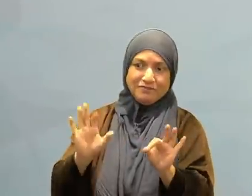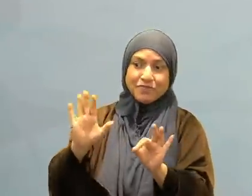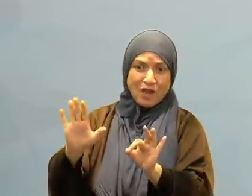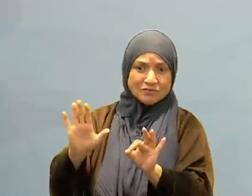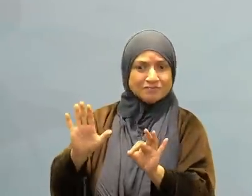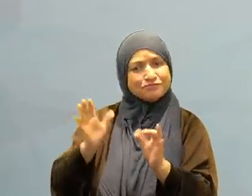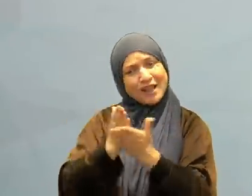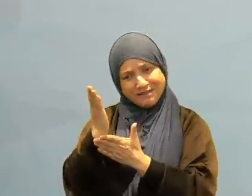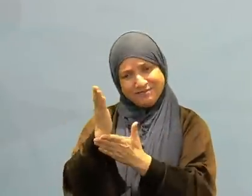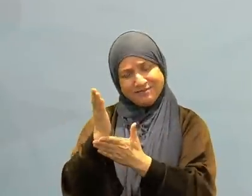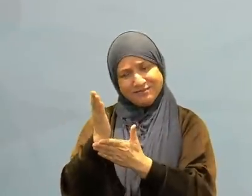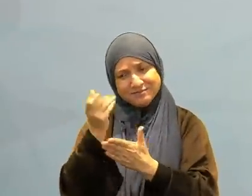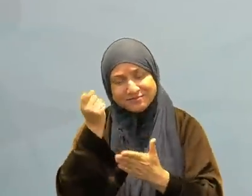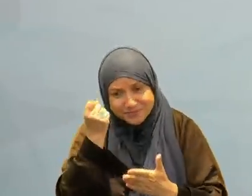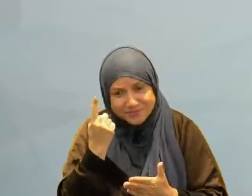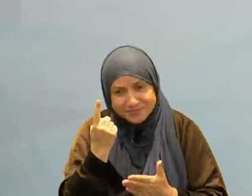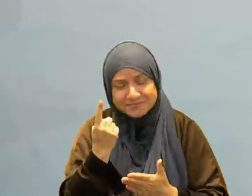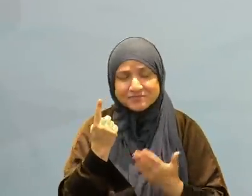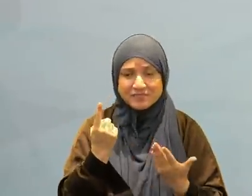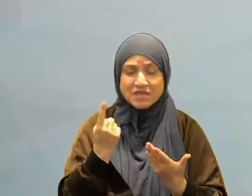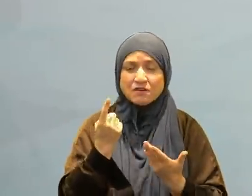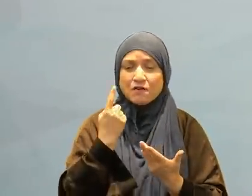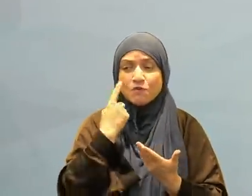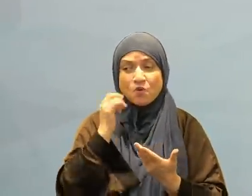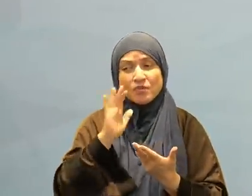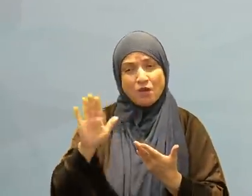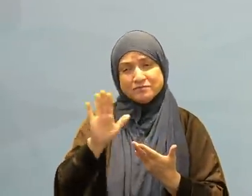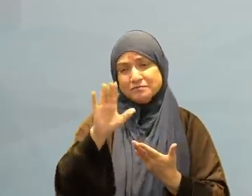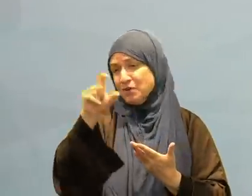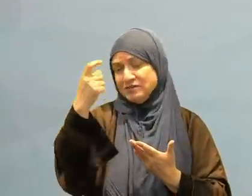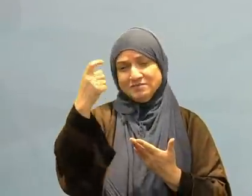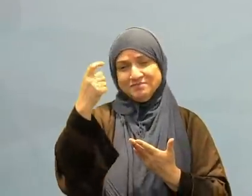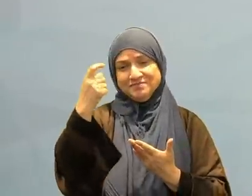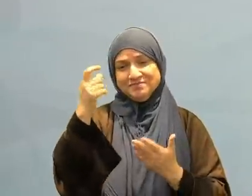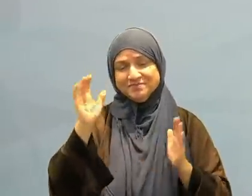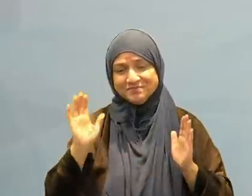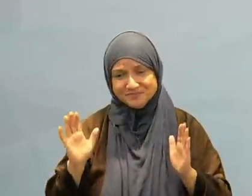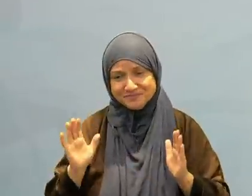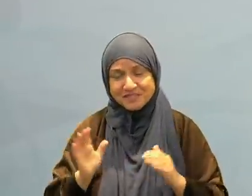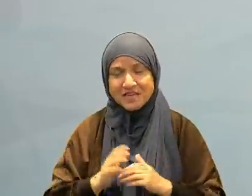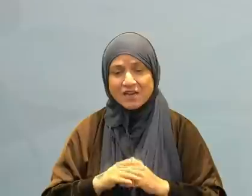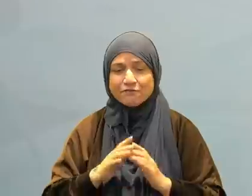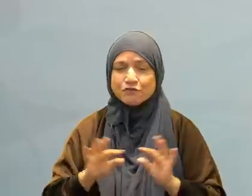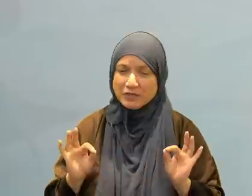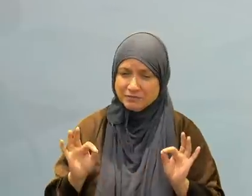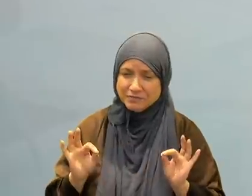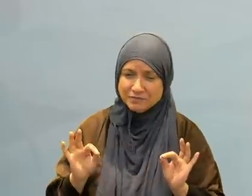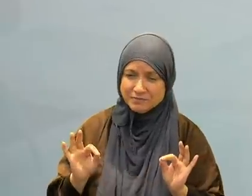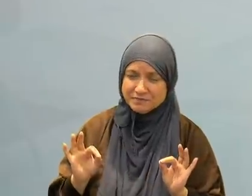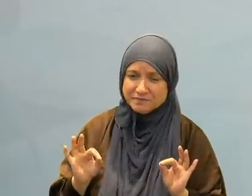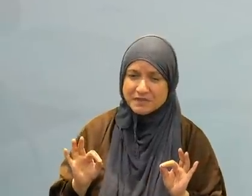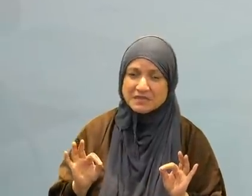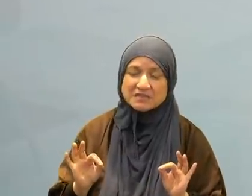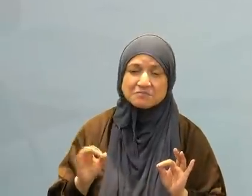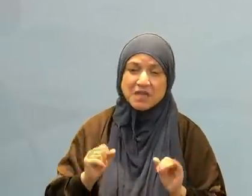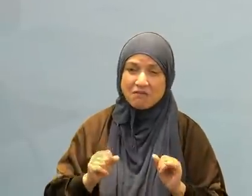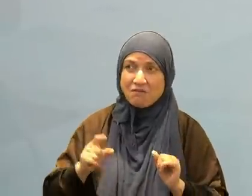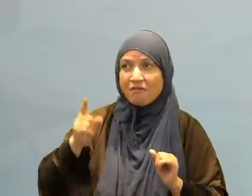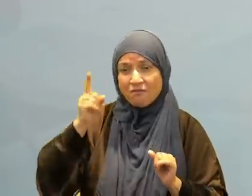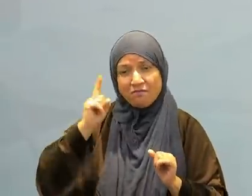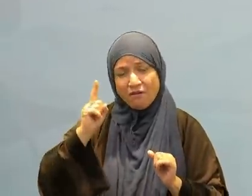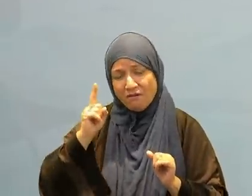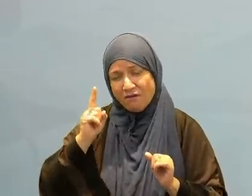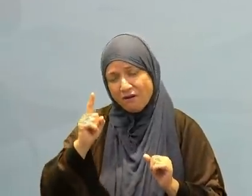where the name of Allah subhanahu wa ta'ala is raised and mentioned without the harassment of the people of Allah. May Allah subhanahu wa ta'ala continue to strengthen and